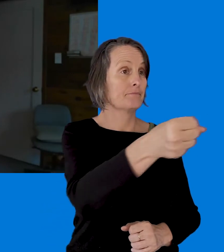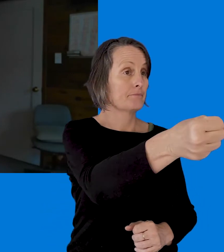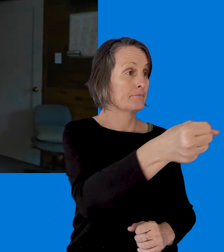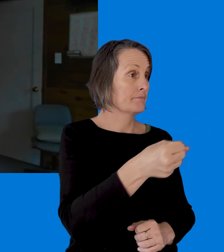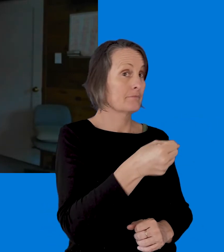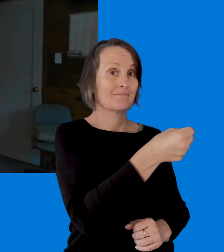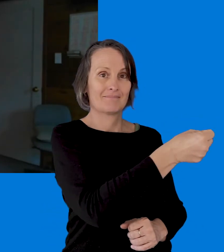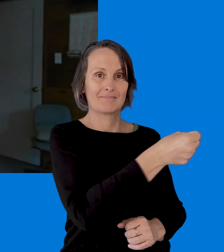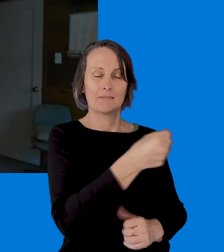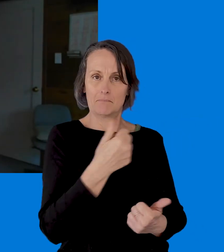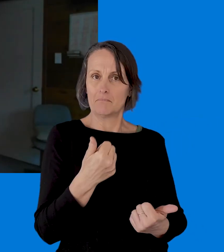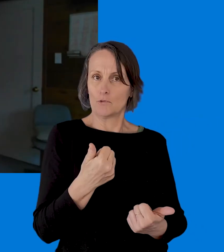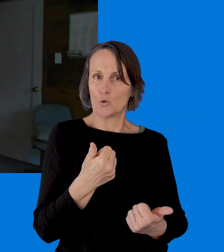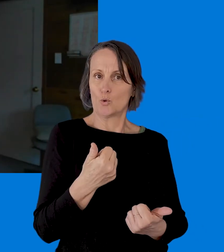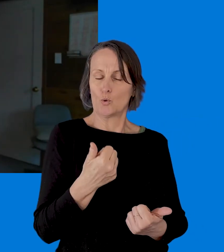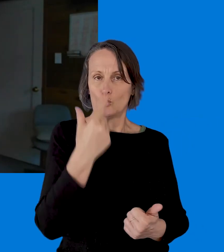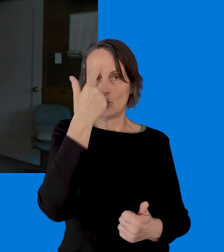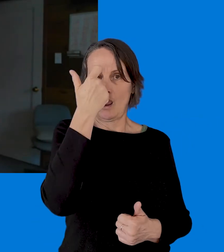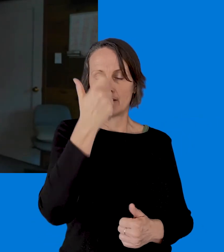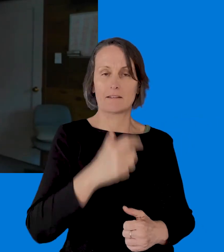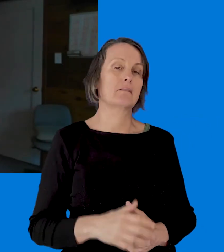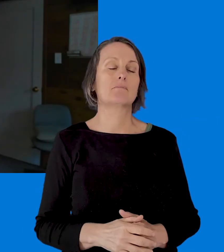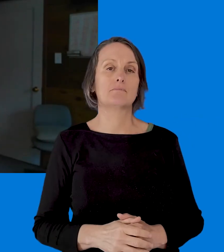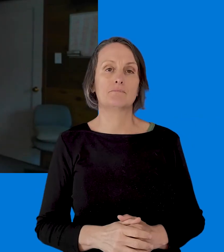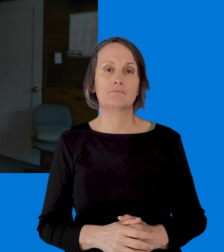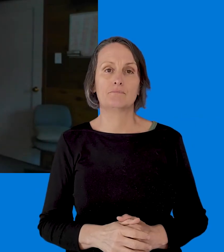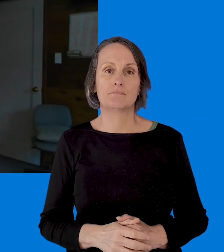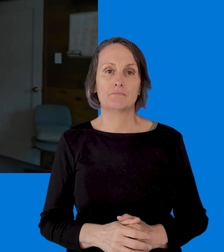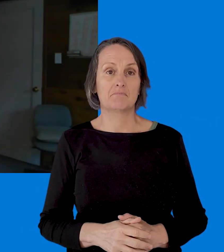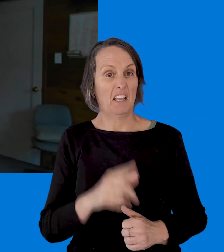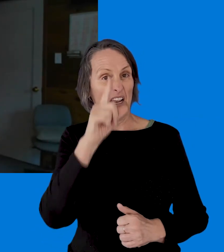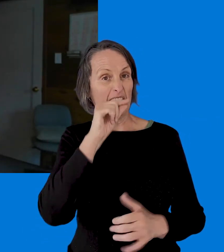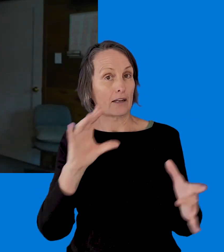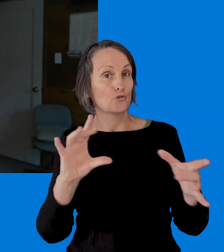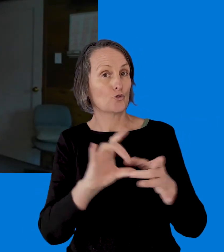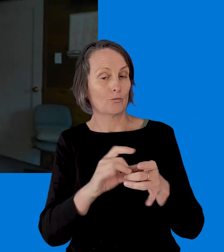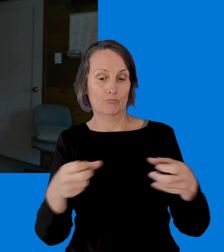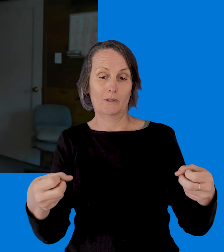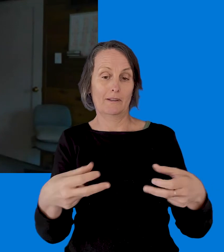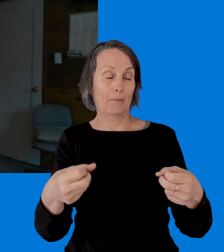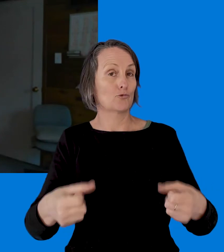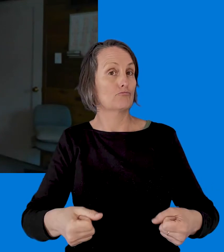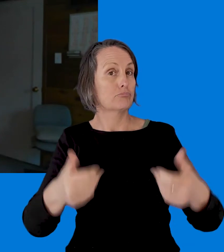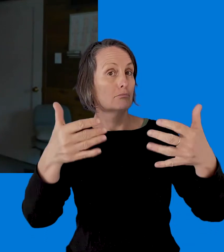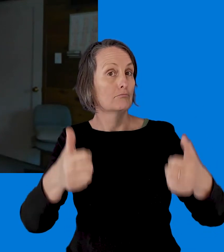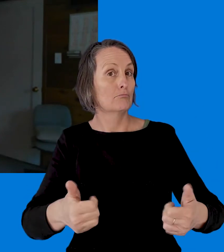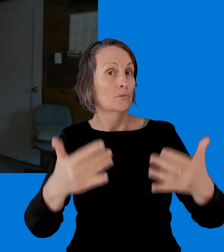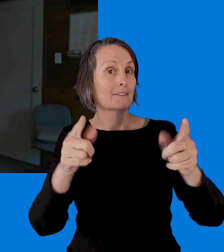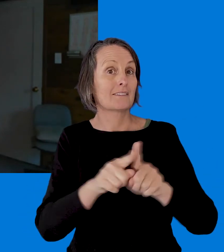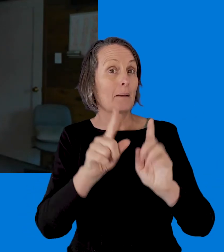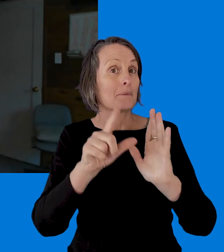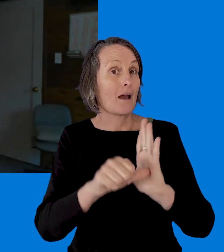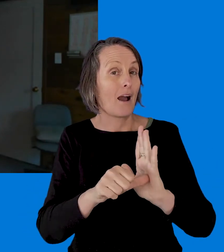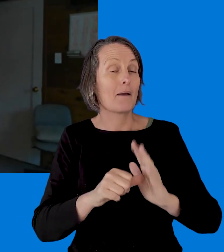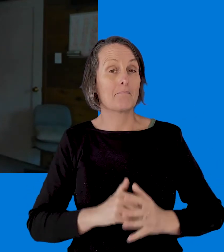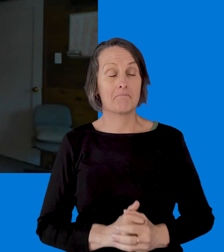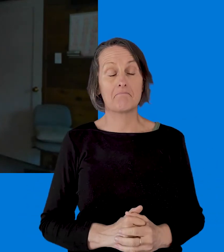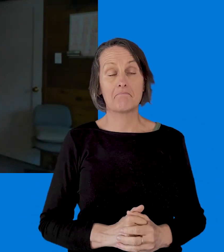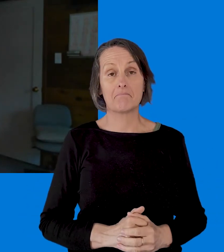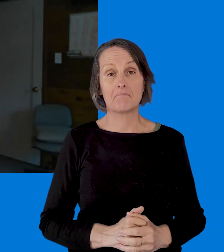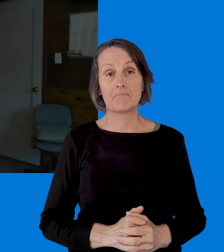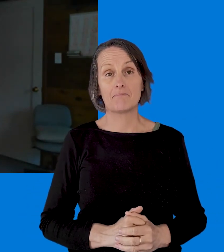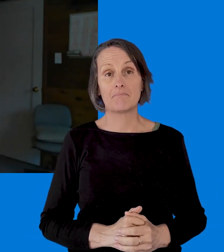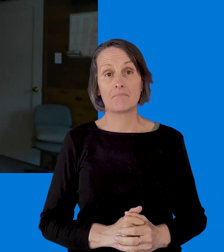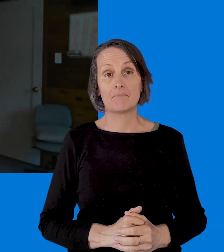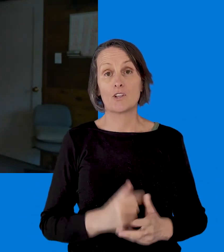to the hearing aids and cochlear implants as well. And so what you can do then is, if you're able to capture that audio